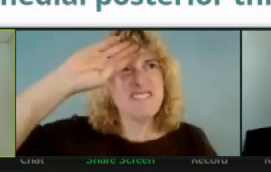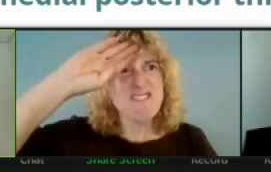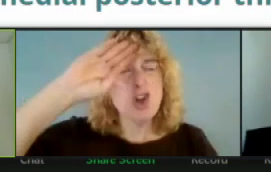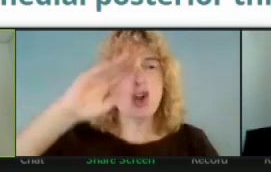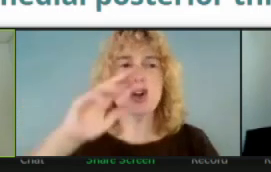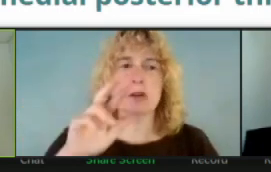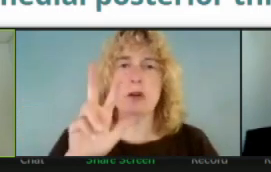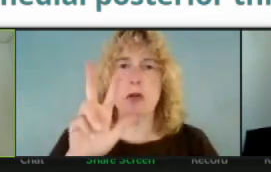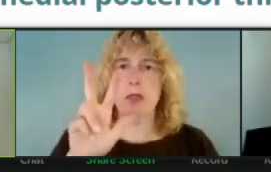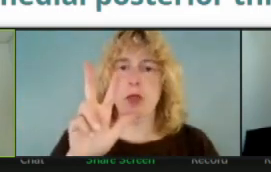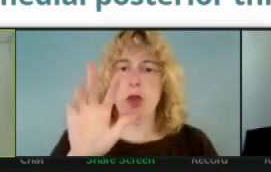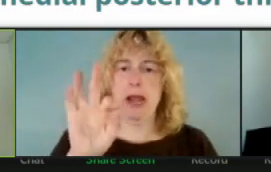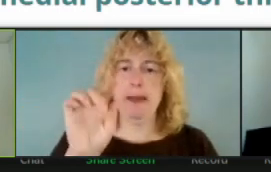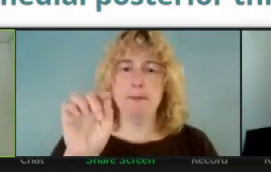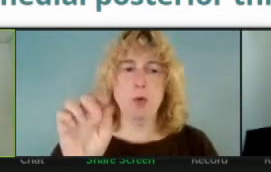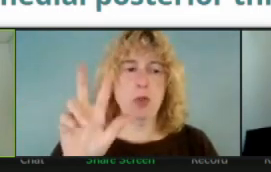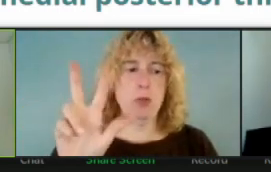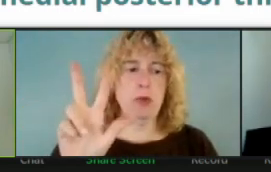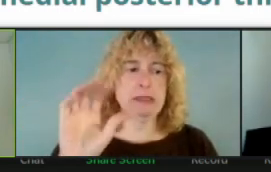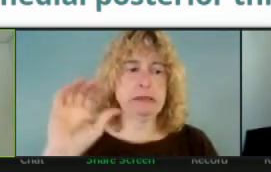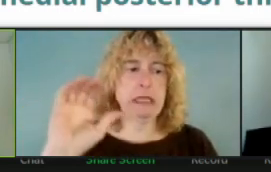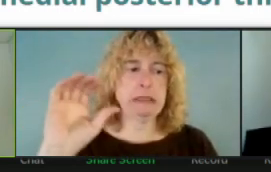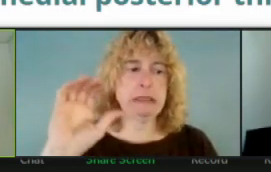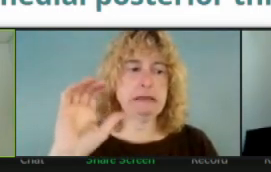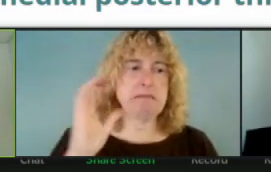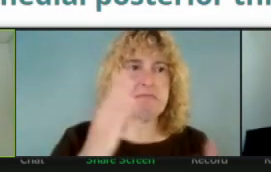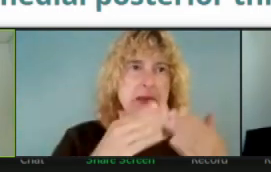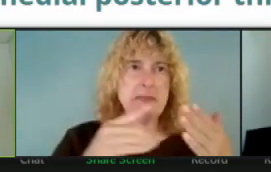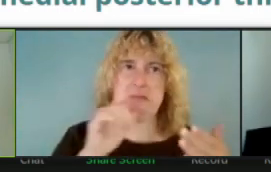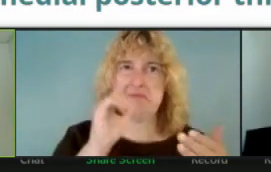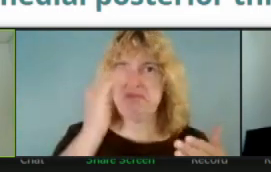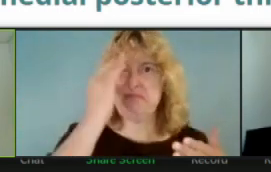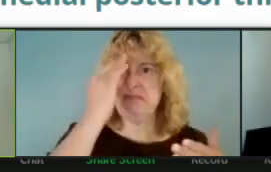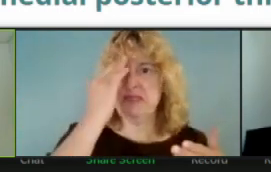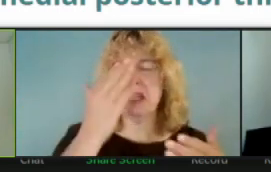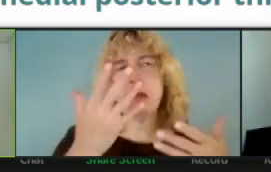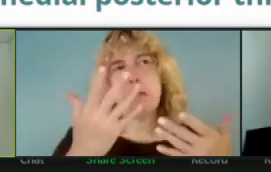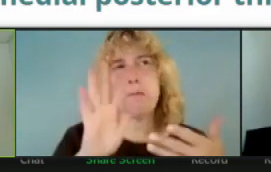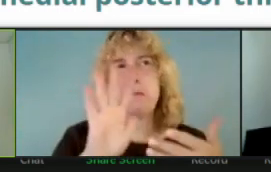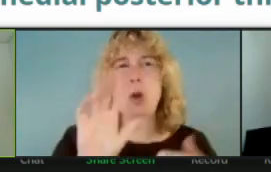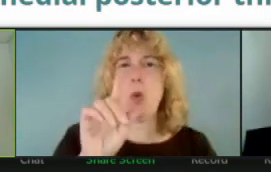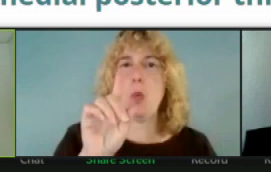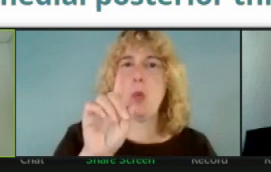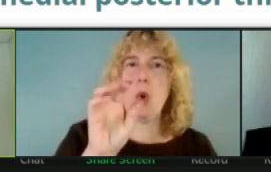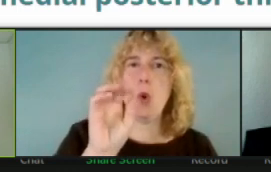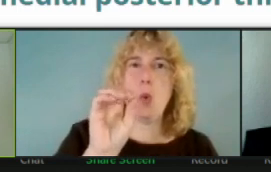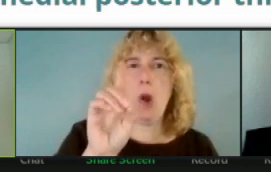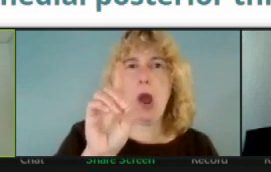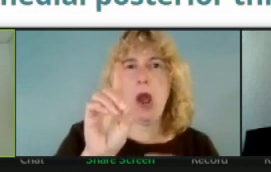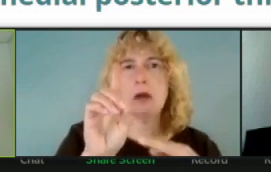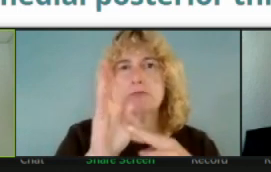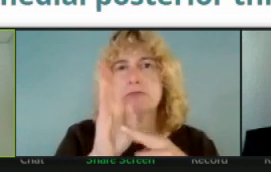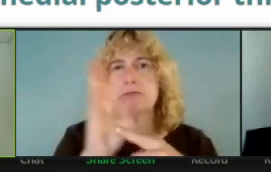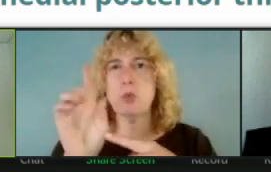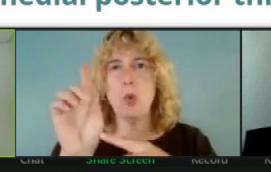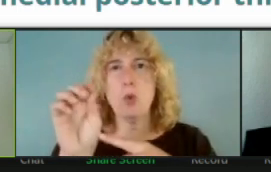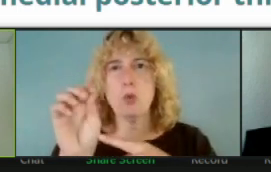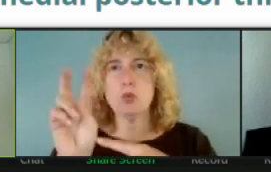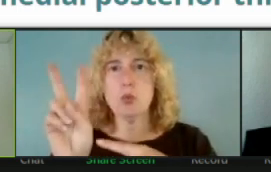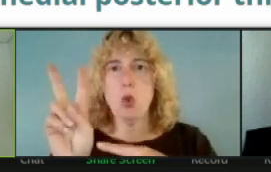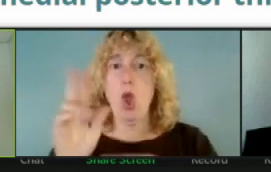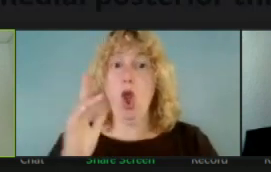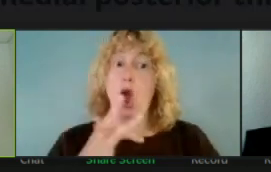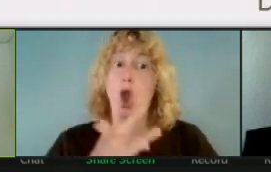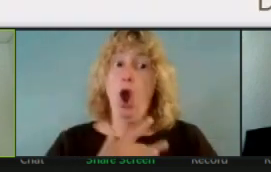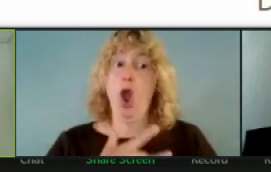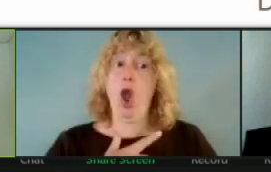39.3 Celsius, so that might be unfamiliar. That's probably somewhere in the 101 to 102 range. His heart rate was high. You can see this is the